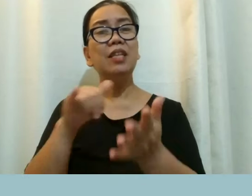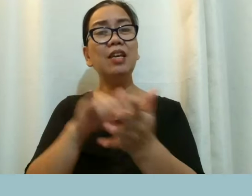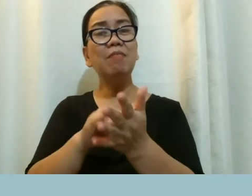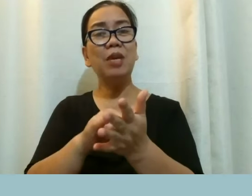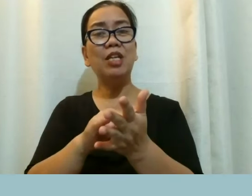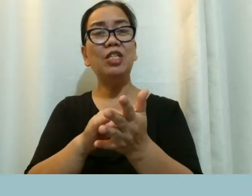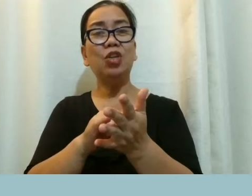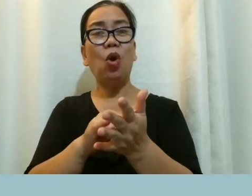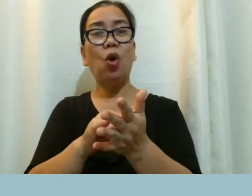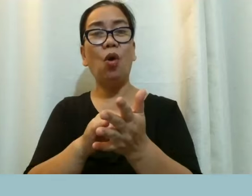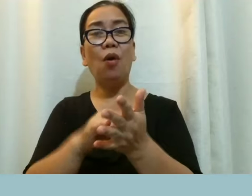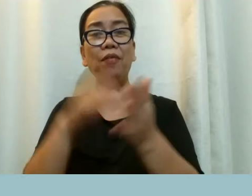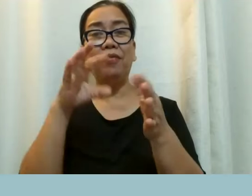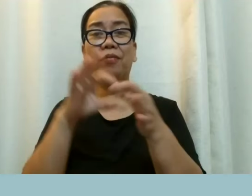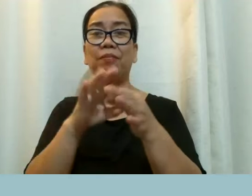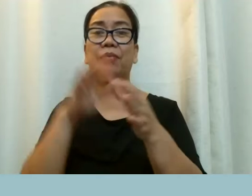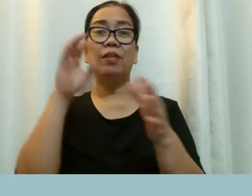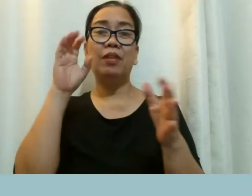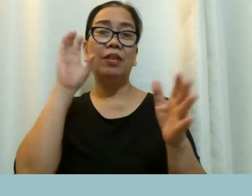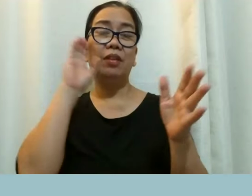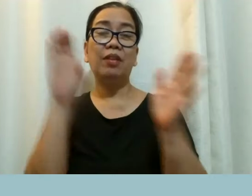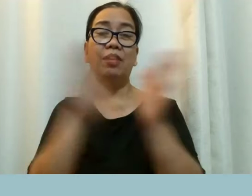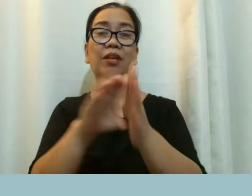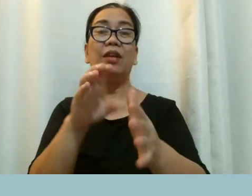that's the image of